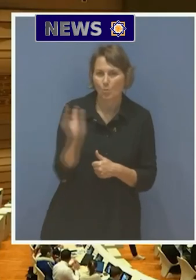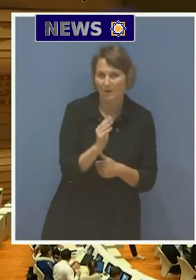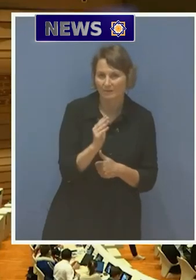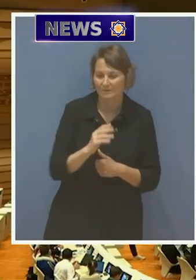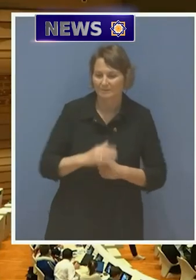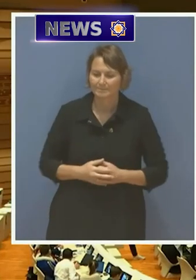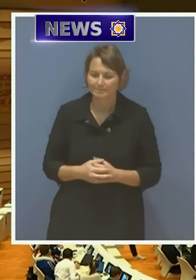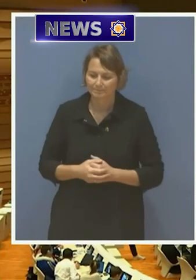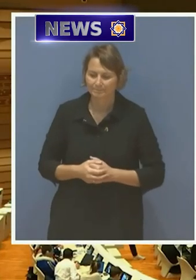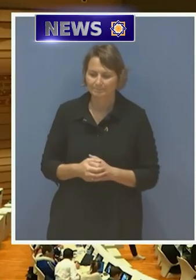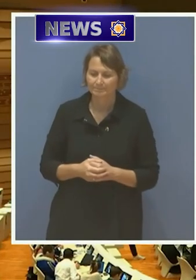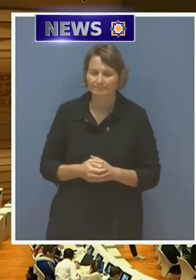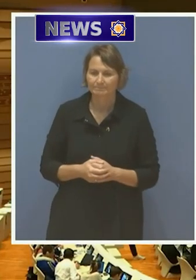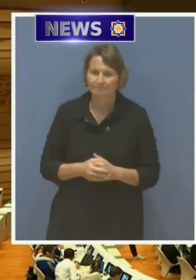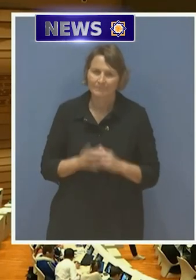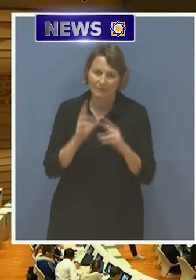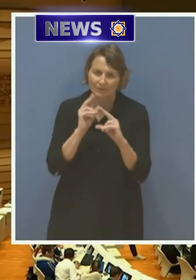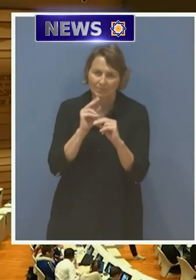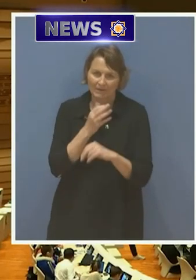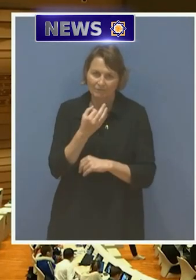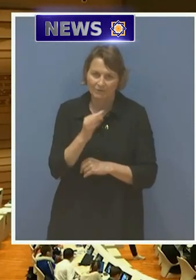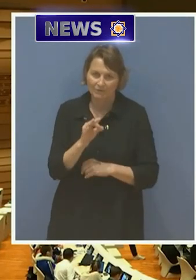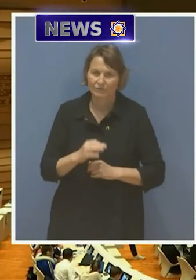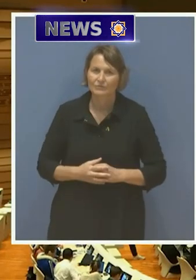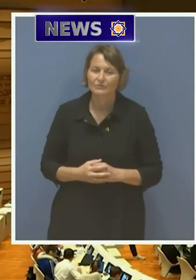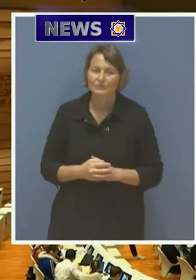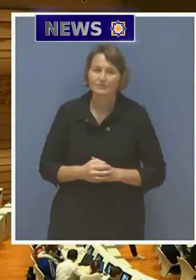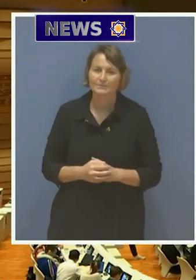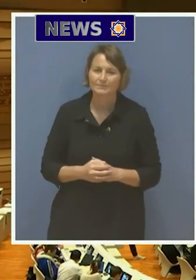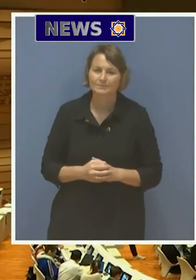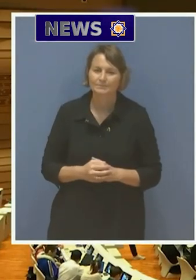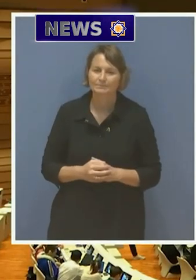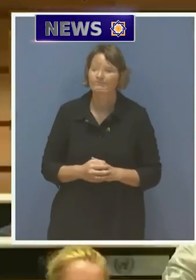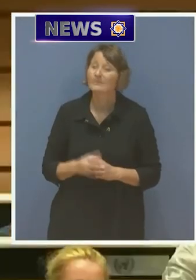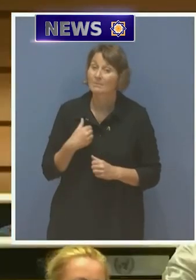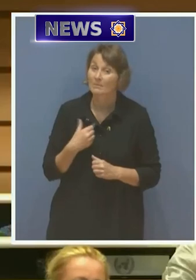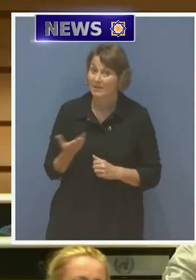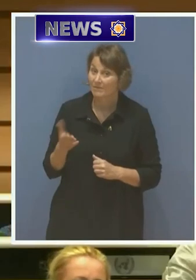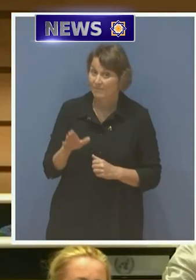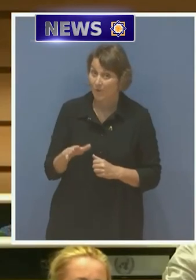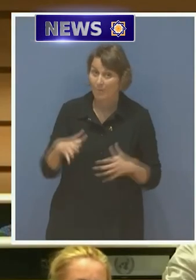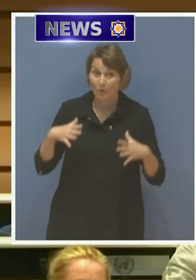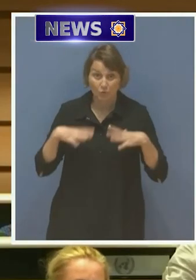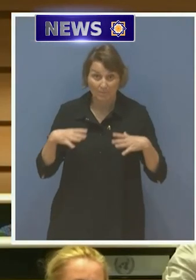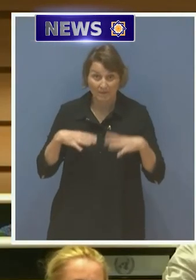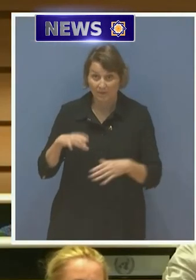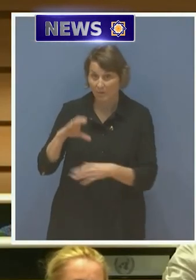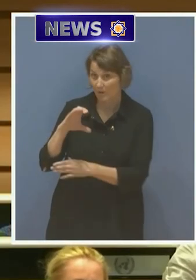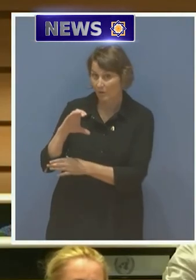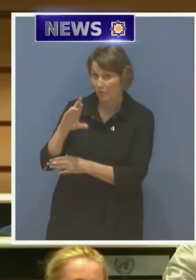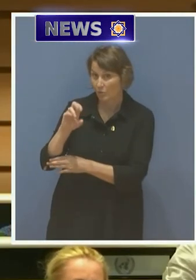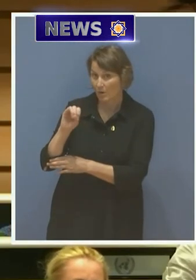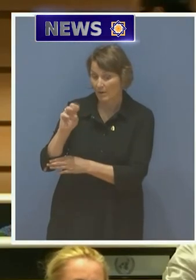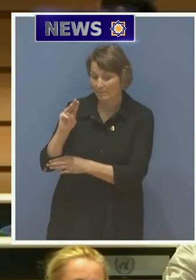to create a precedent for the protection of displaced persons during similar conflicts. With this point, Mr. Armenag Aprahamian not only solves